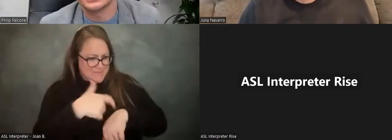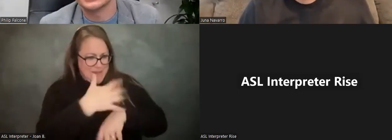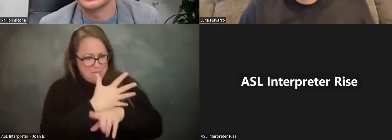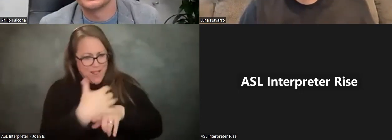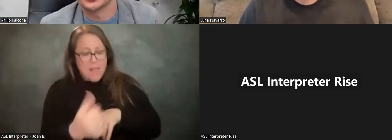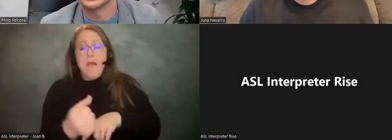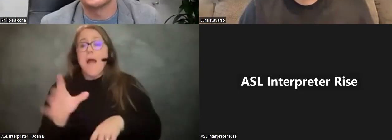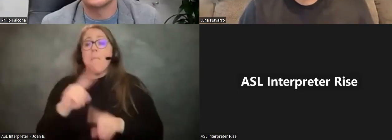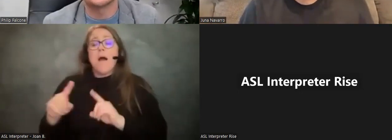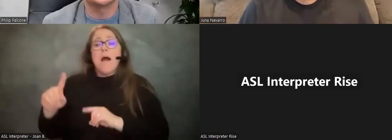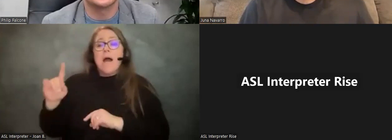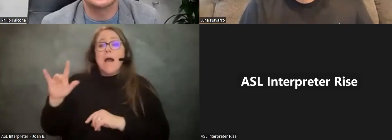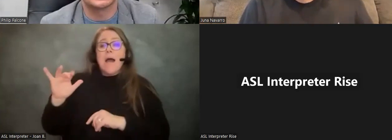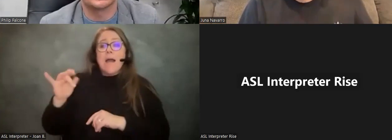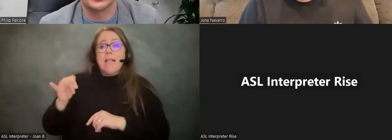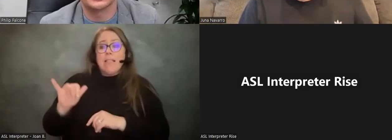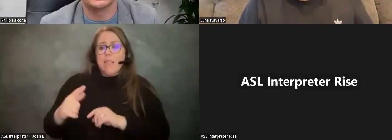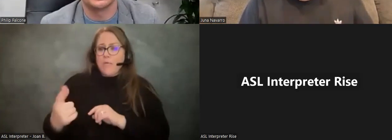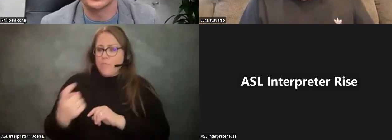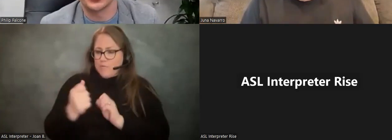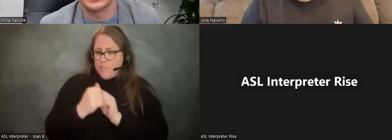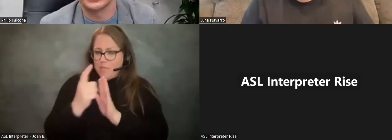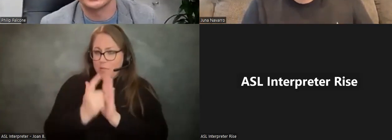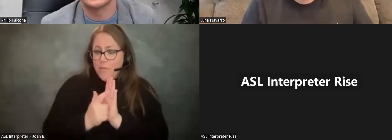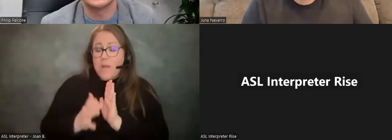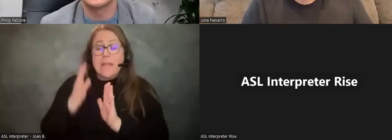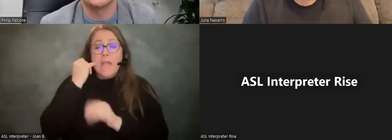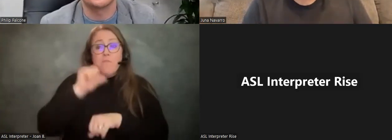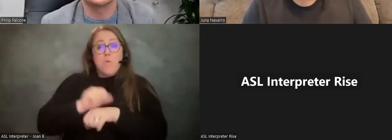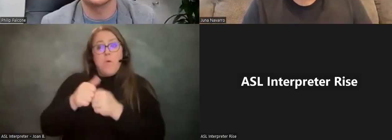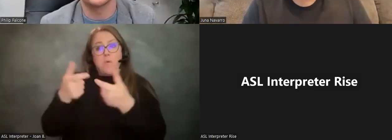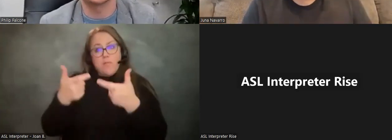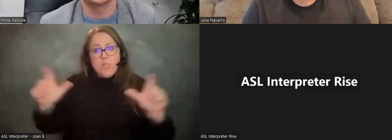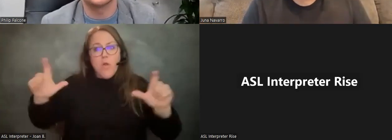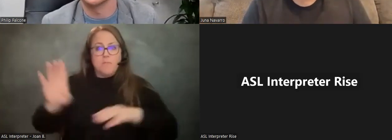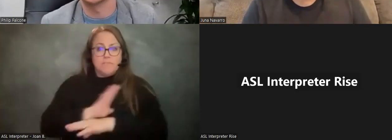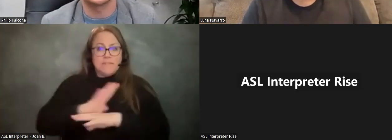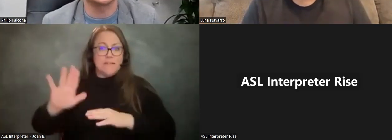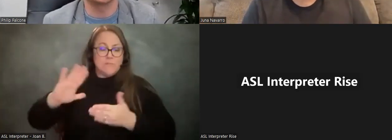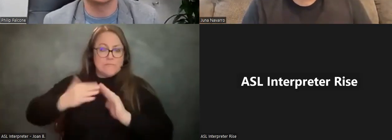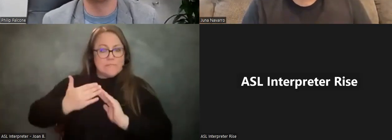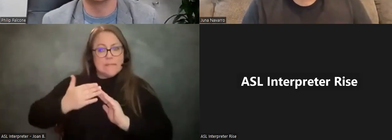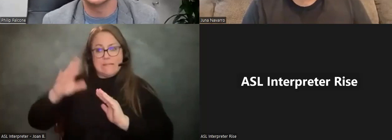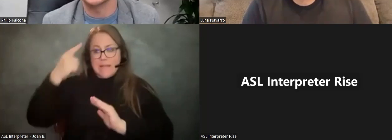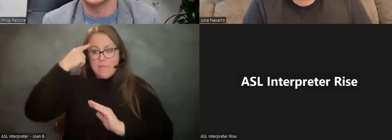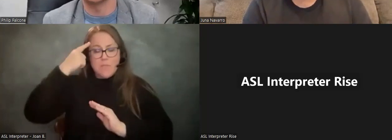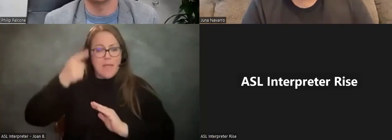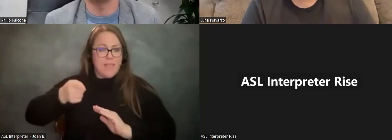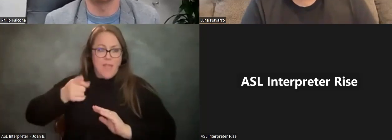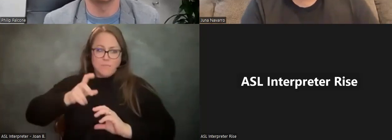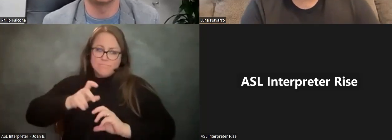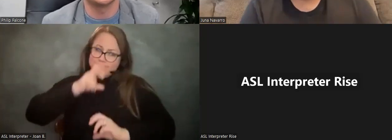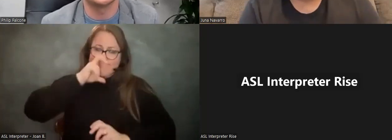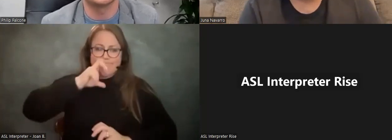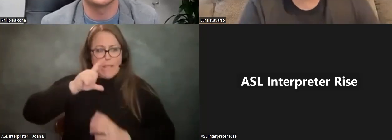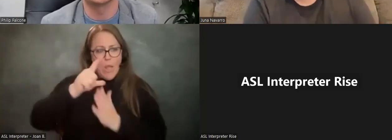think that the question may have come up just because working with large organizations, cities, governments are notoriously litigious, or we love to get our